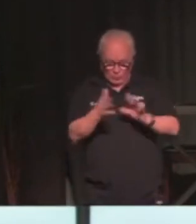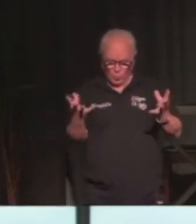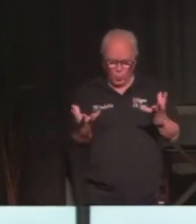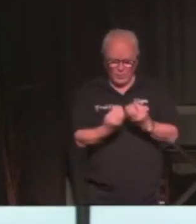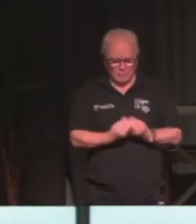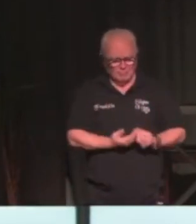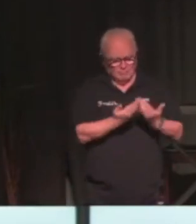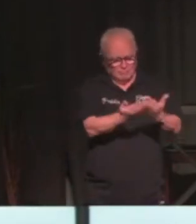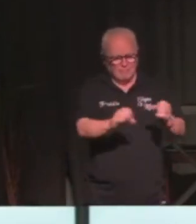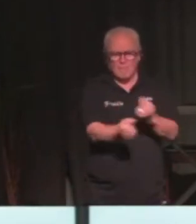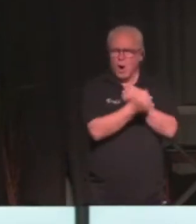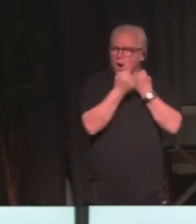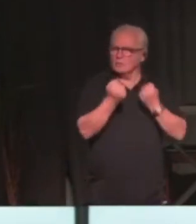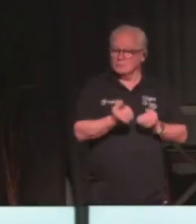power.